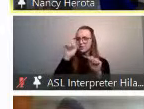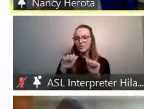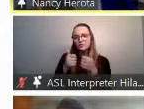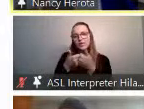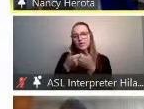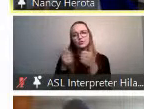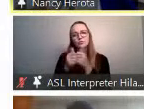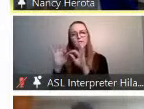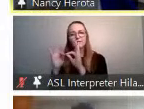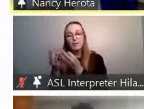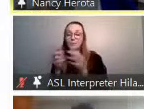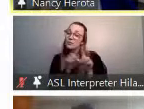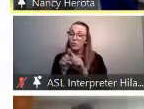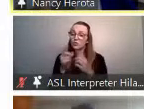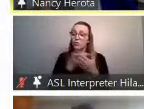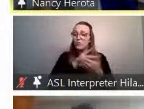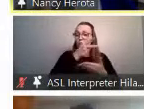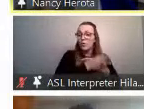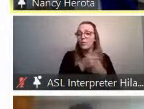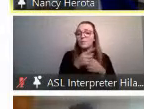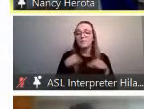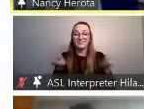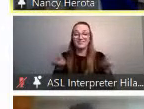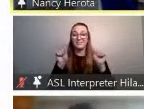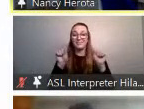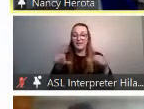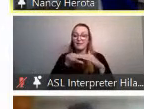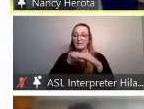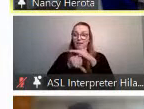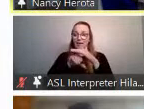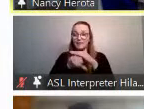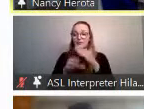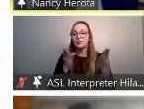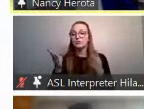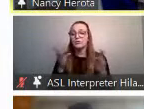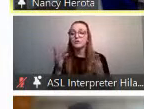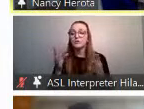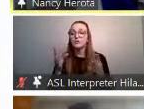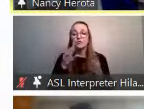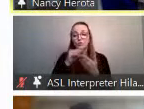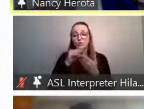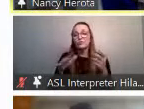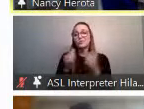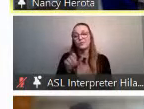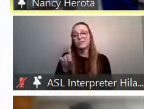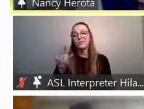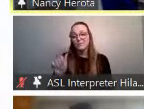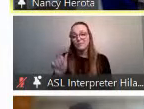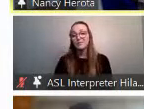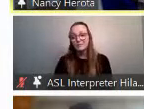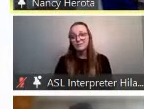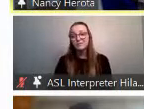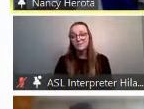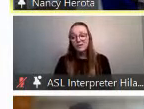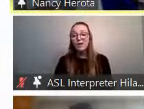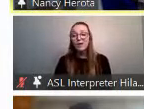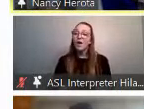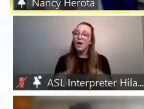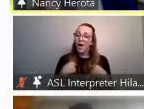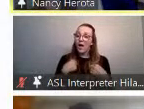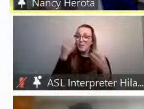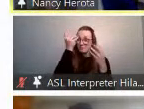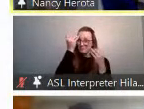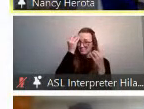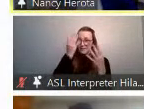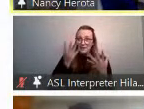even programs to access services for students with disabilities. And what I'm reflecting on